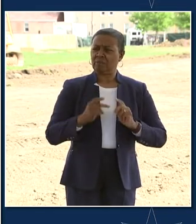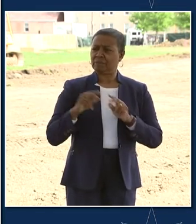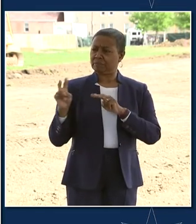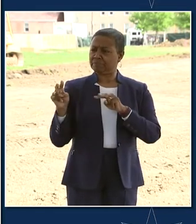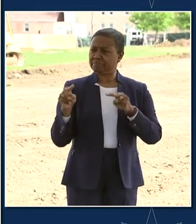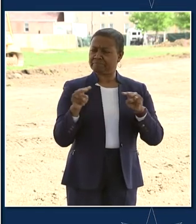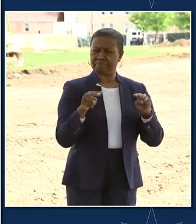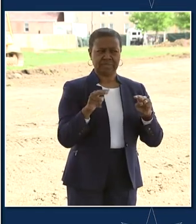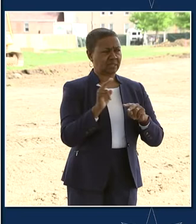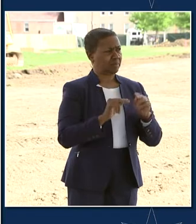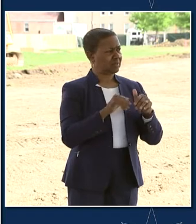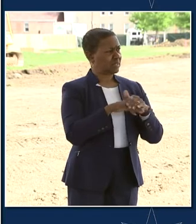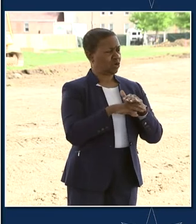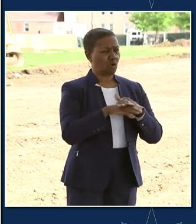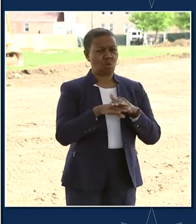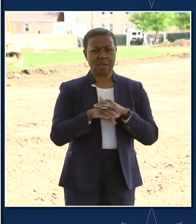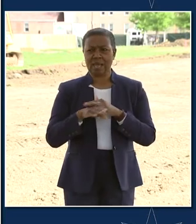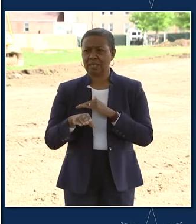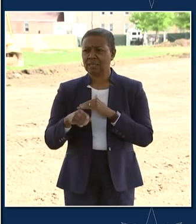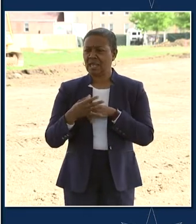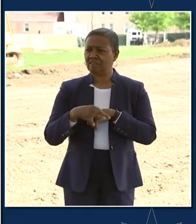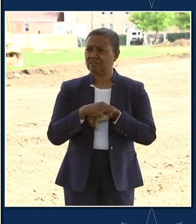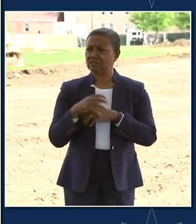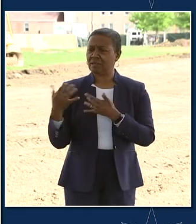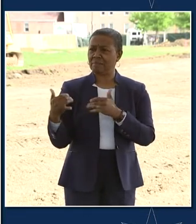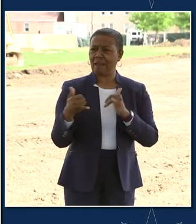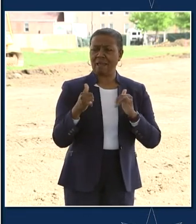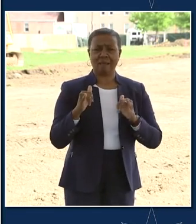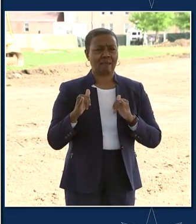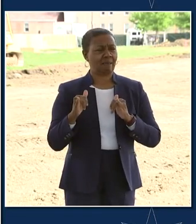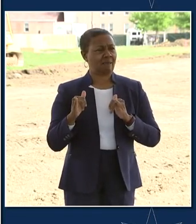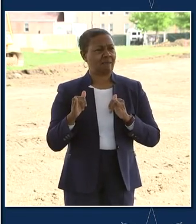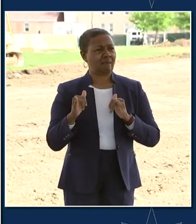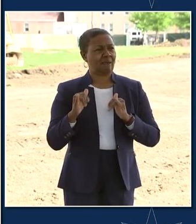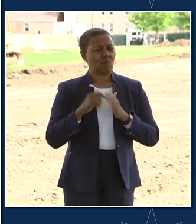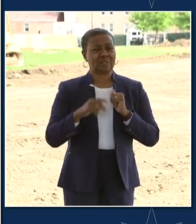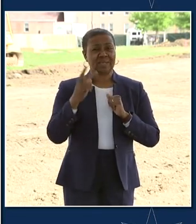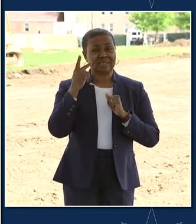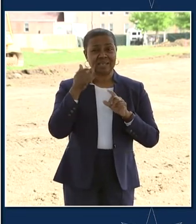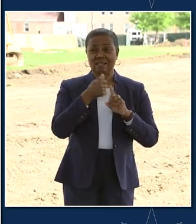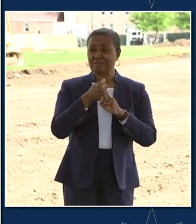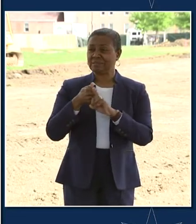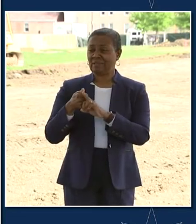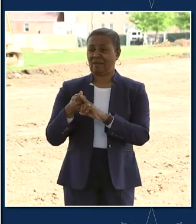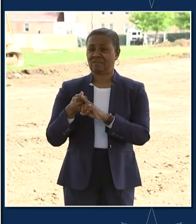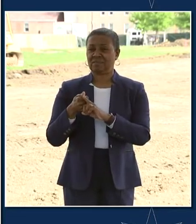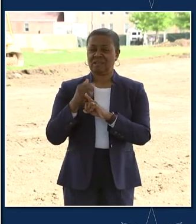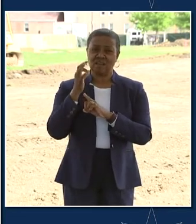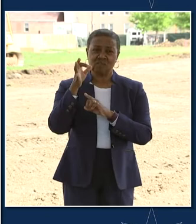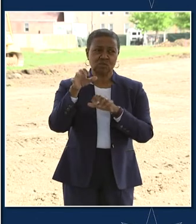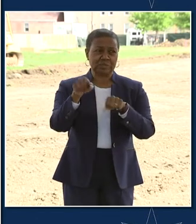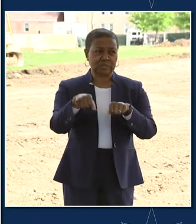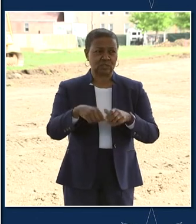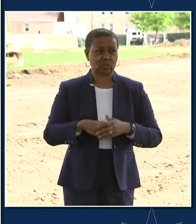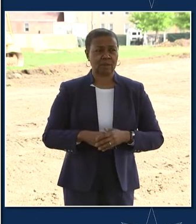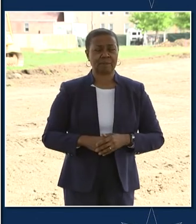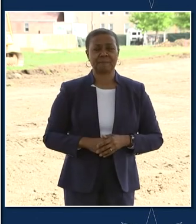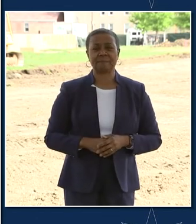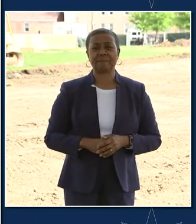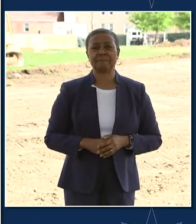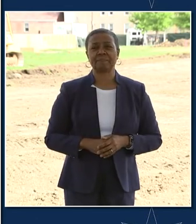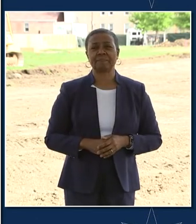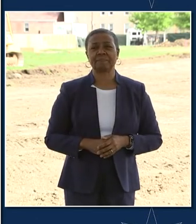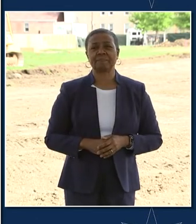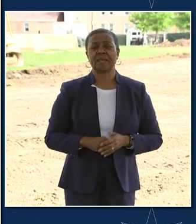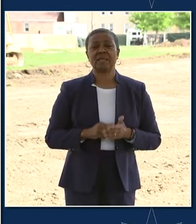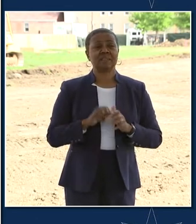the buildings they walk in and the fields they play on is what they see in themselves and their future potential.